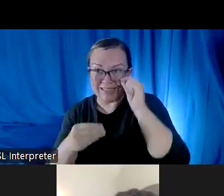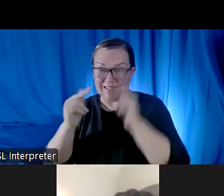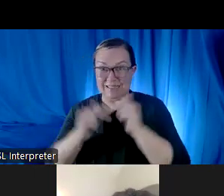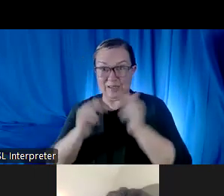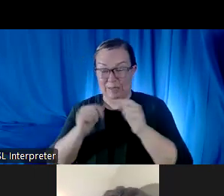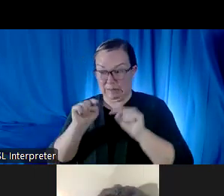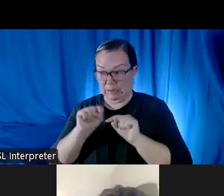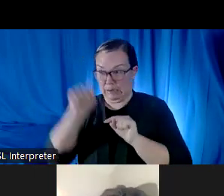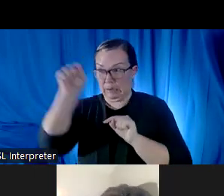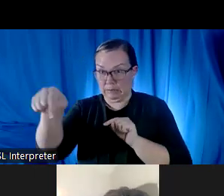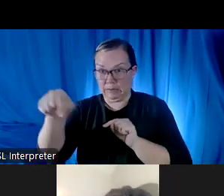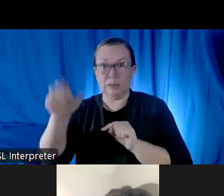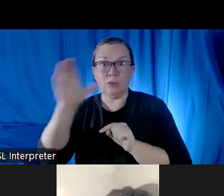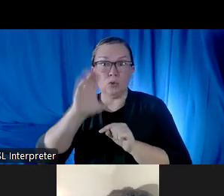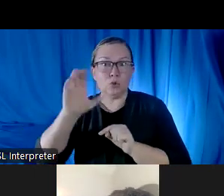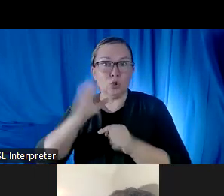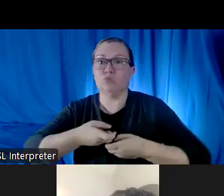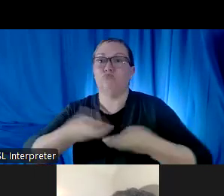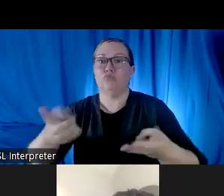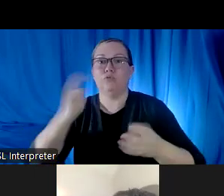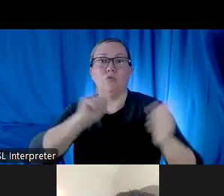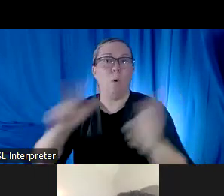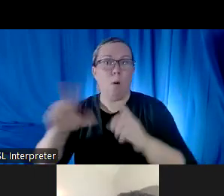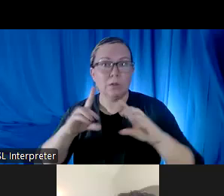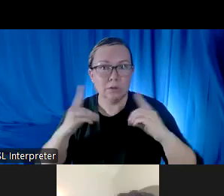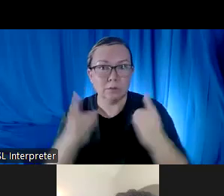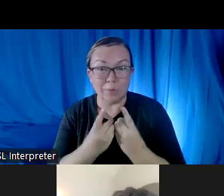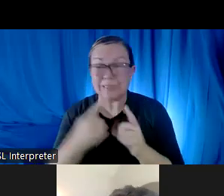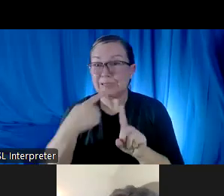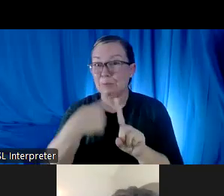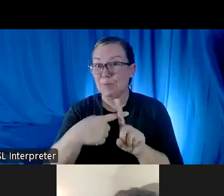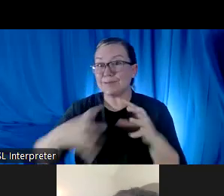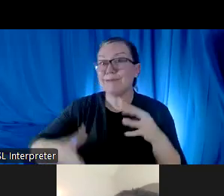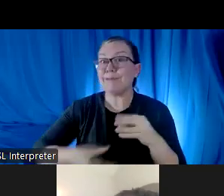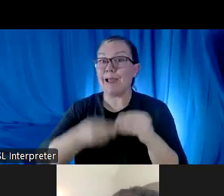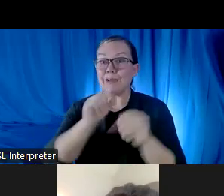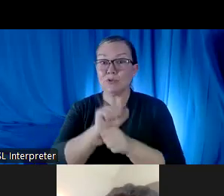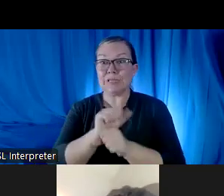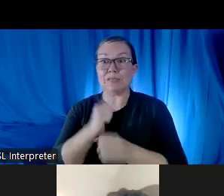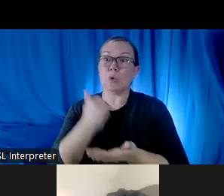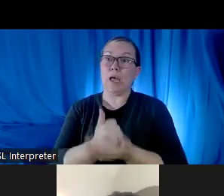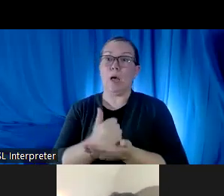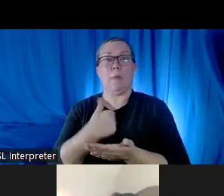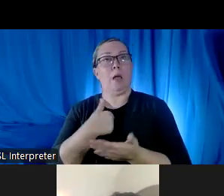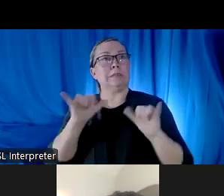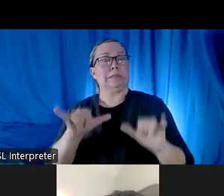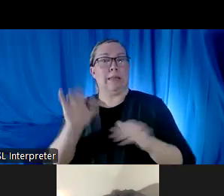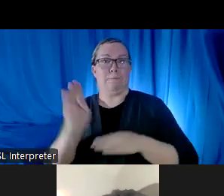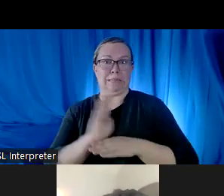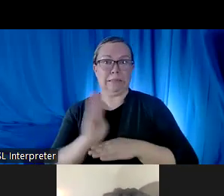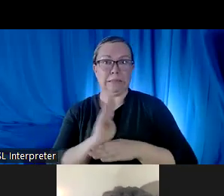it, and sort for all the departments. I also have extra tasks to help myself stay productive.